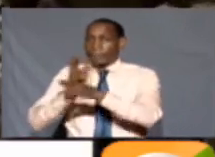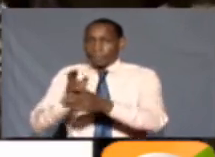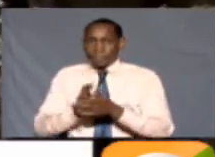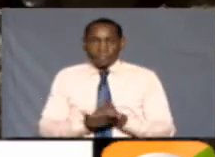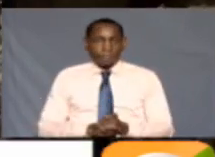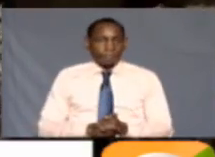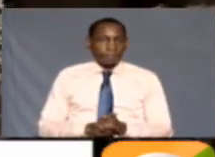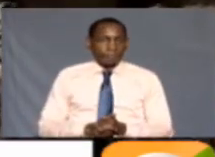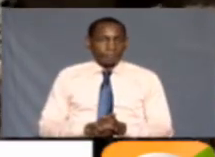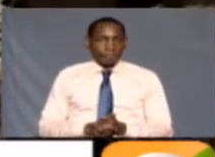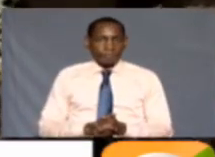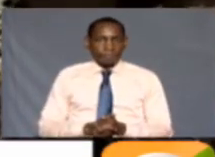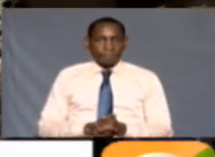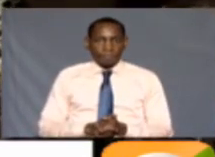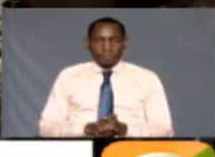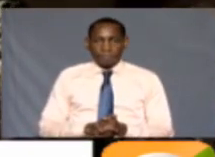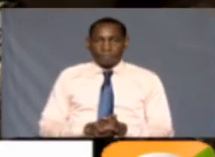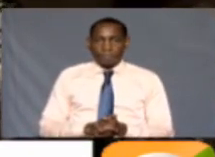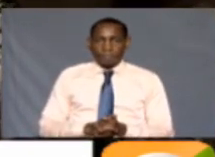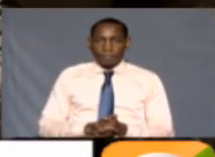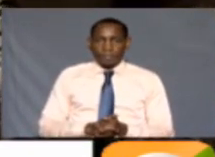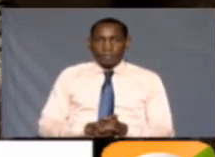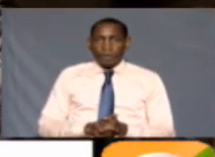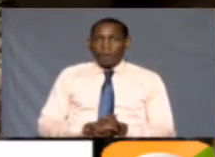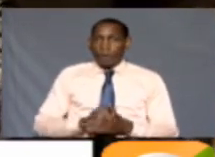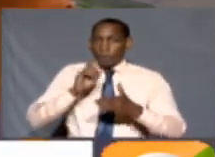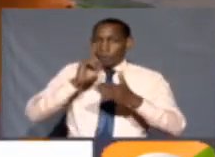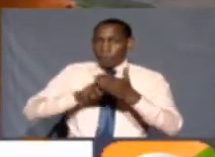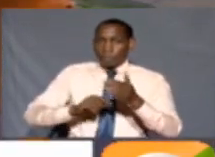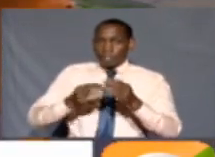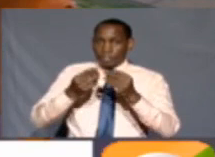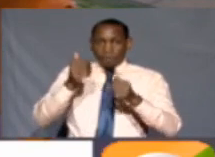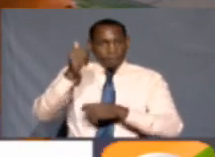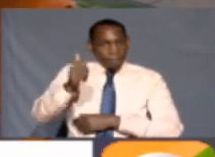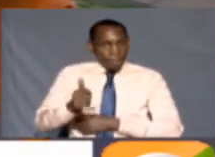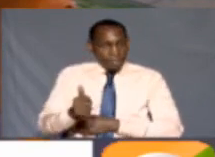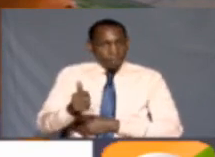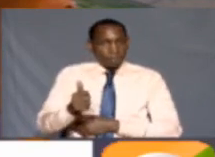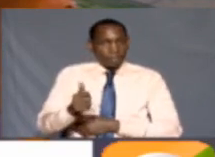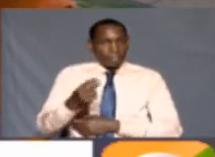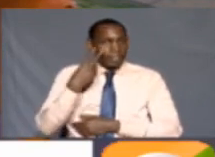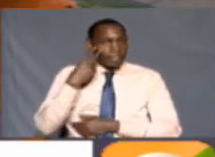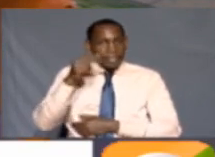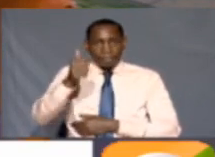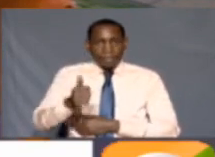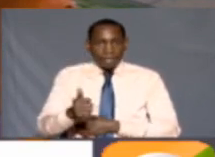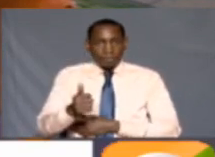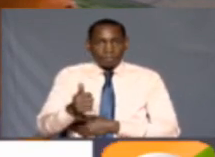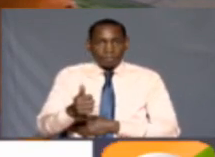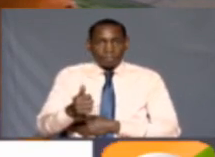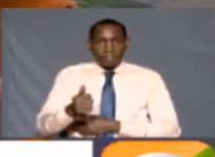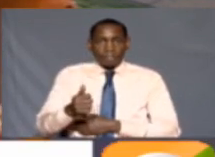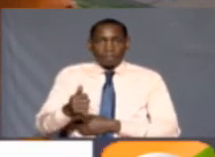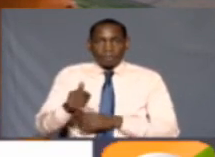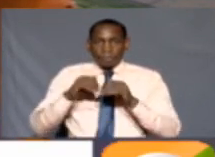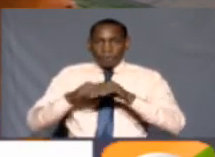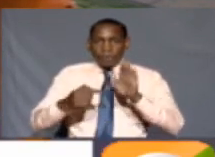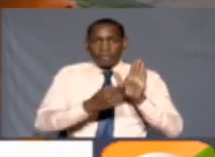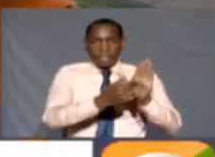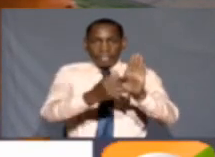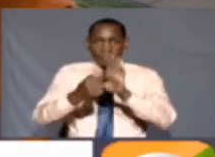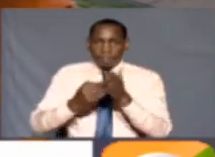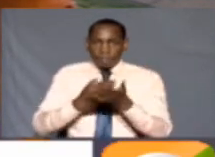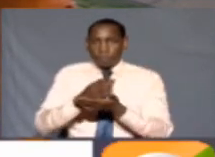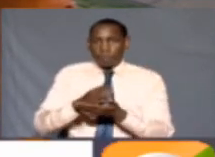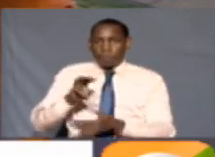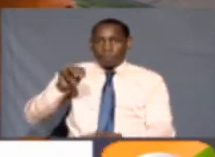think what has gone unattended, or maybe what has not been noticed in all this, if you look at the expose by Mr.